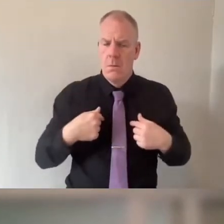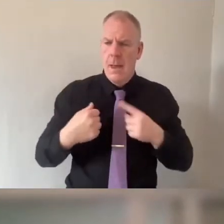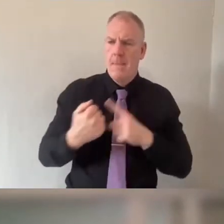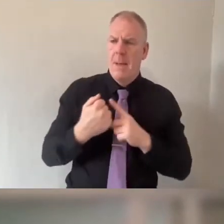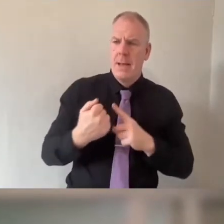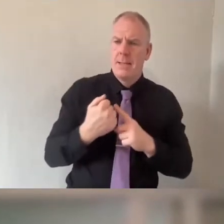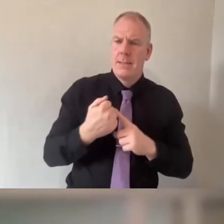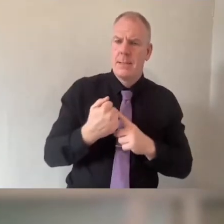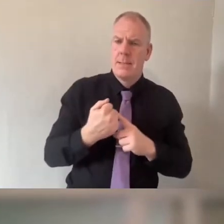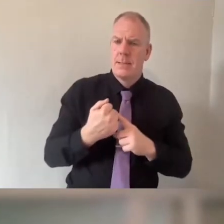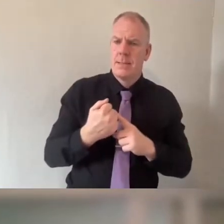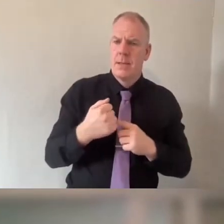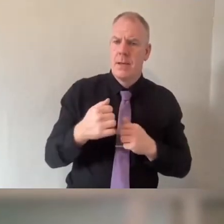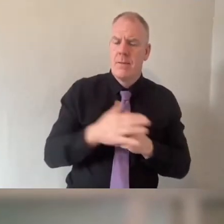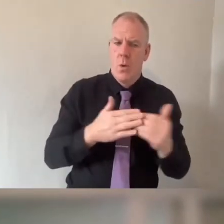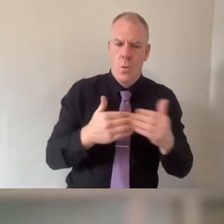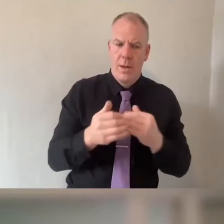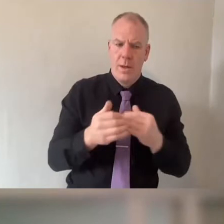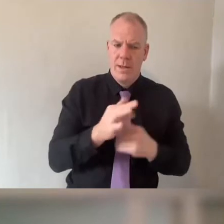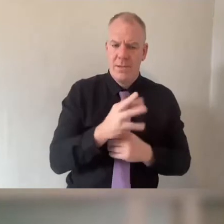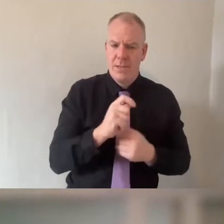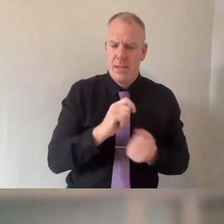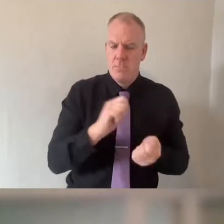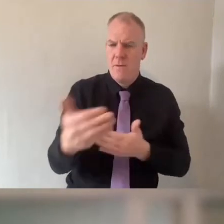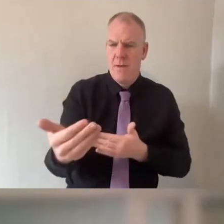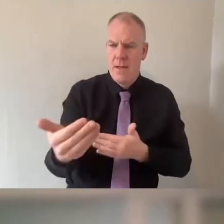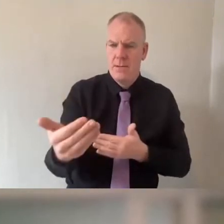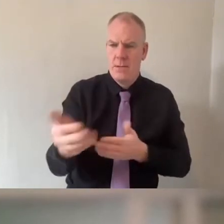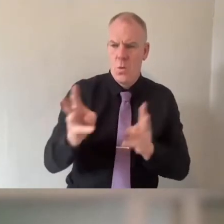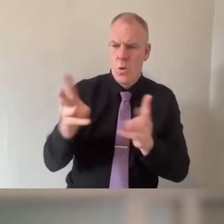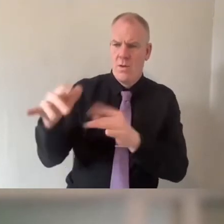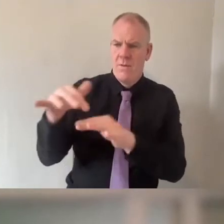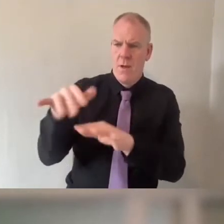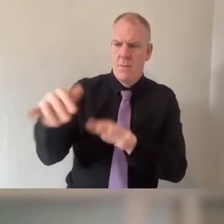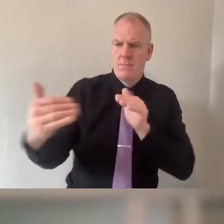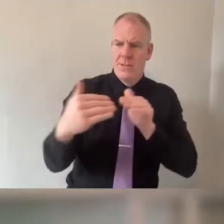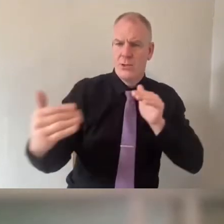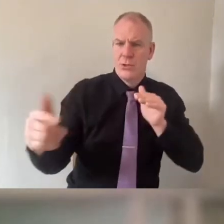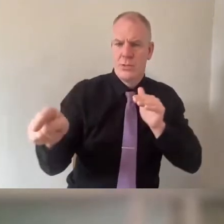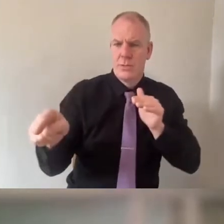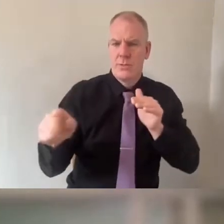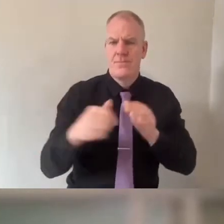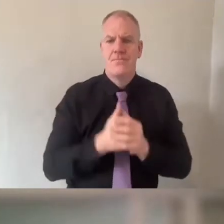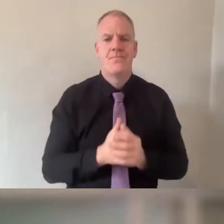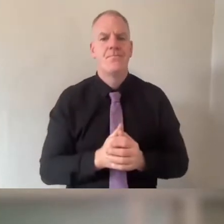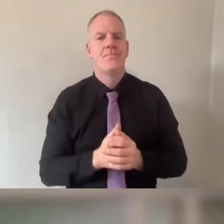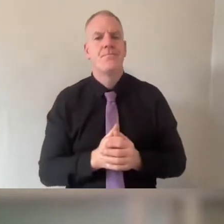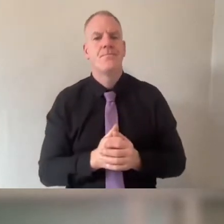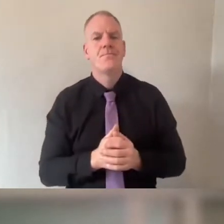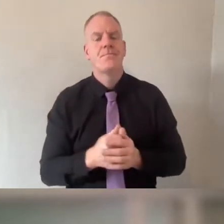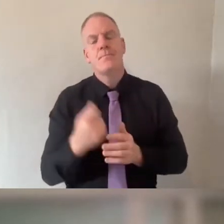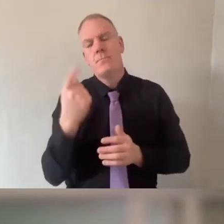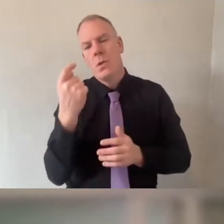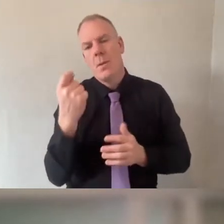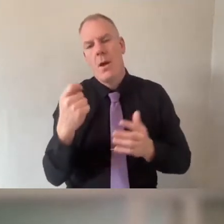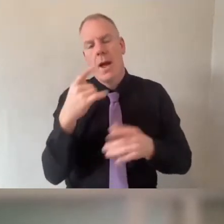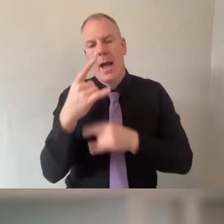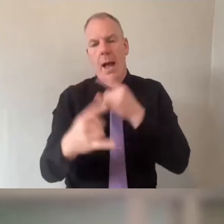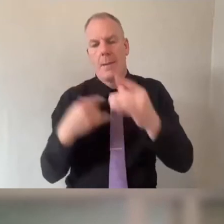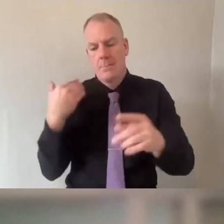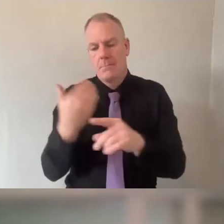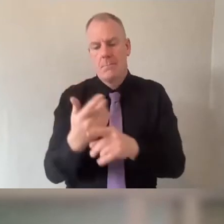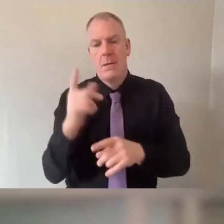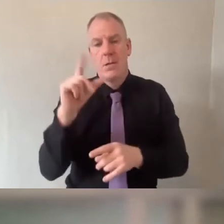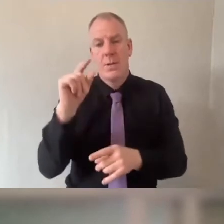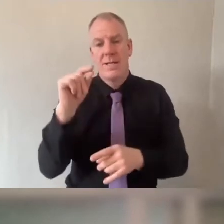impact upon what FET now needs to offer? The other thing that I think has happened over the last